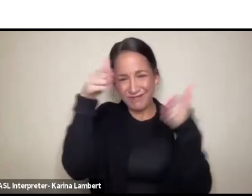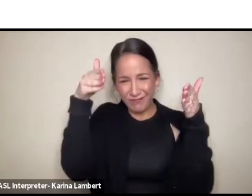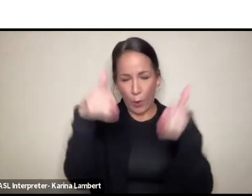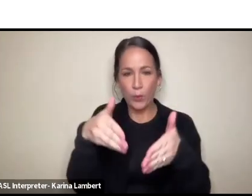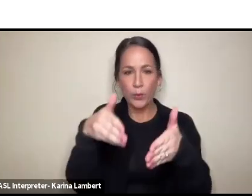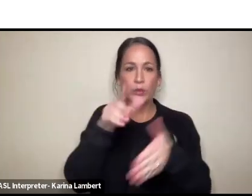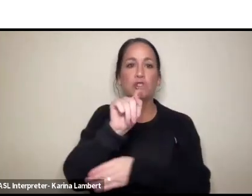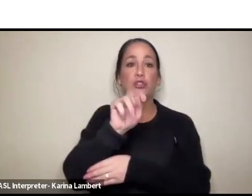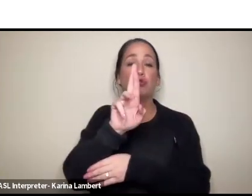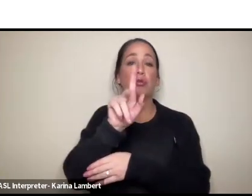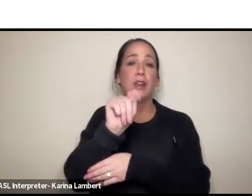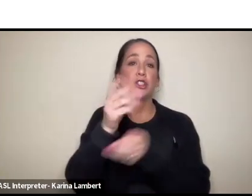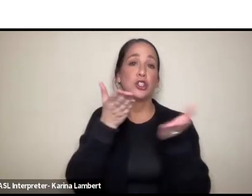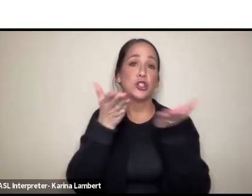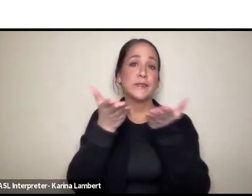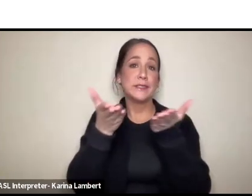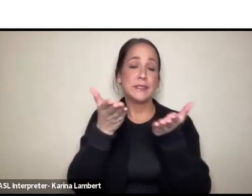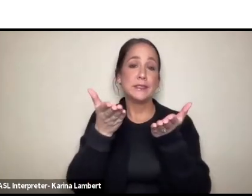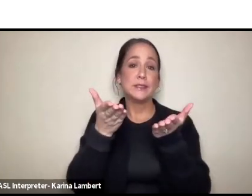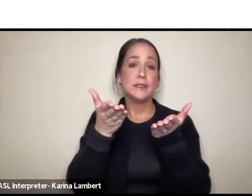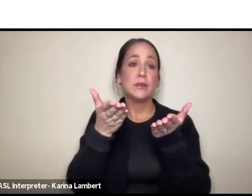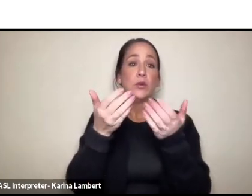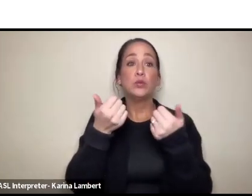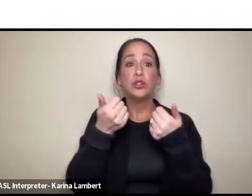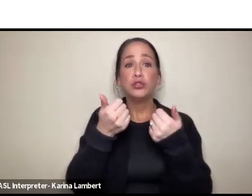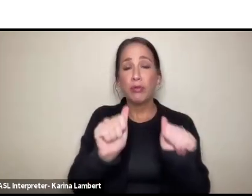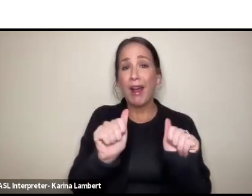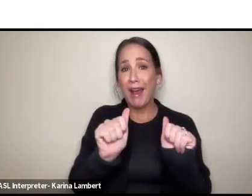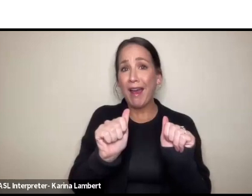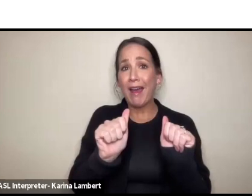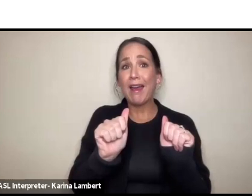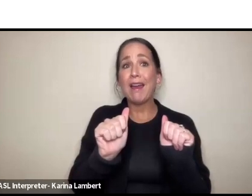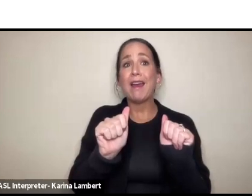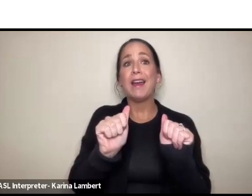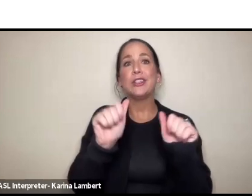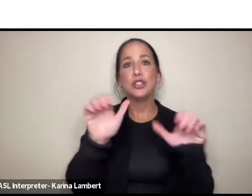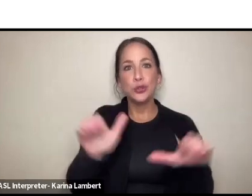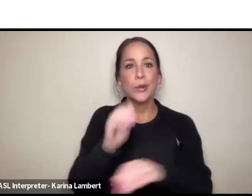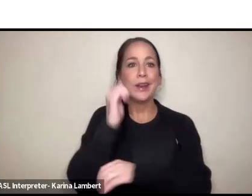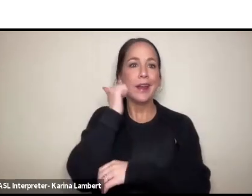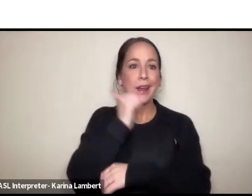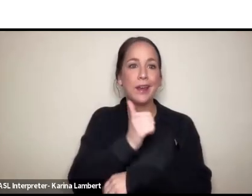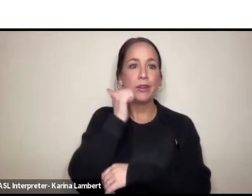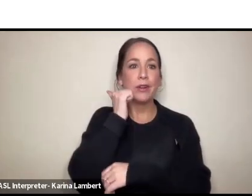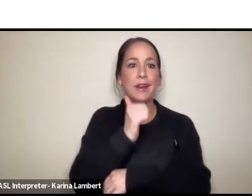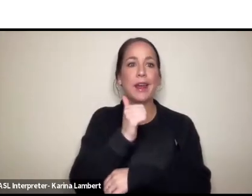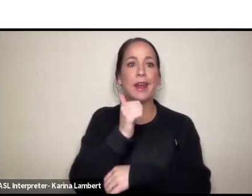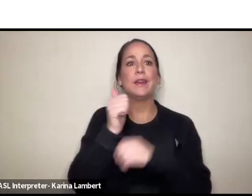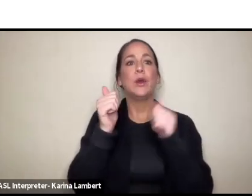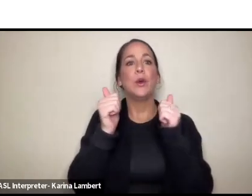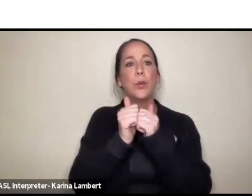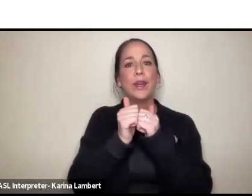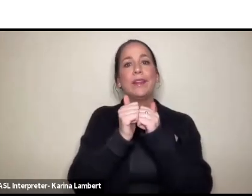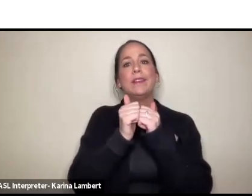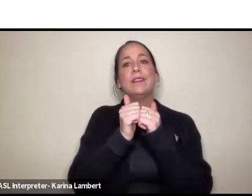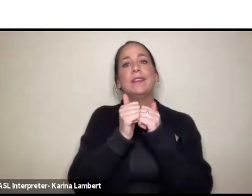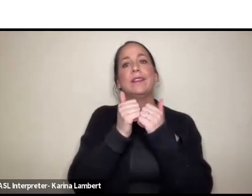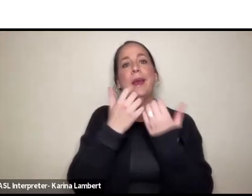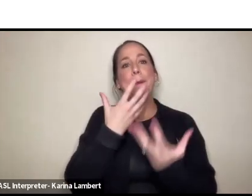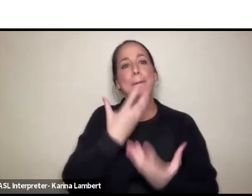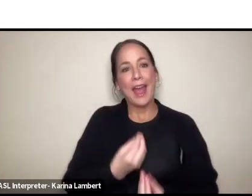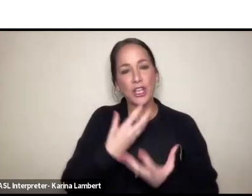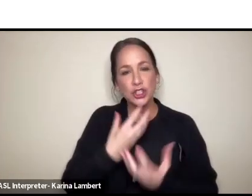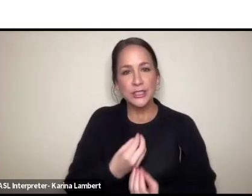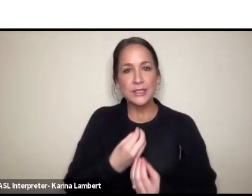services, and we try to do that every day with compassion, with integrity, and